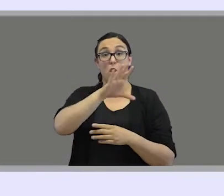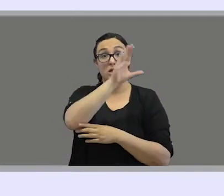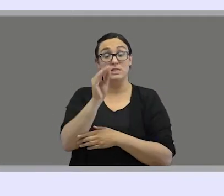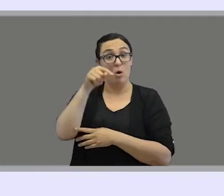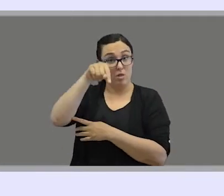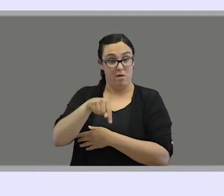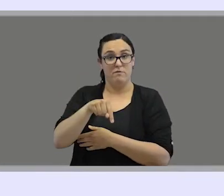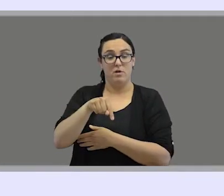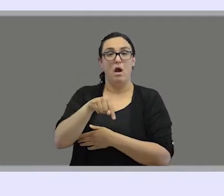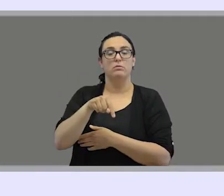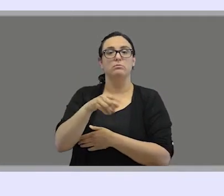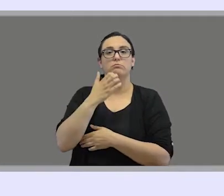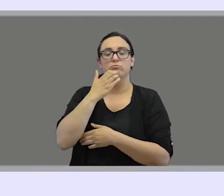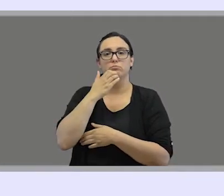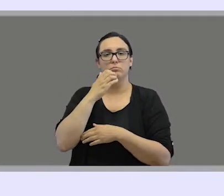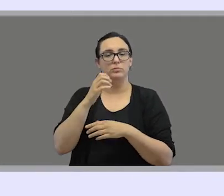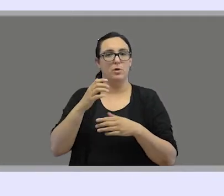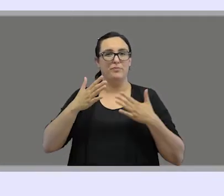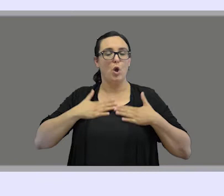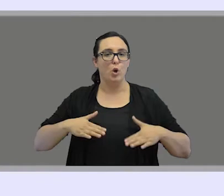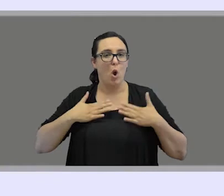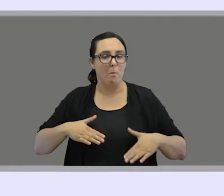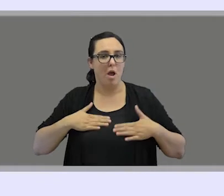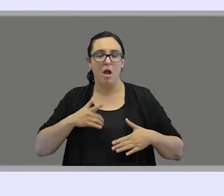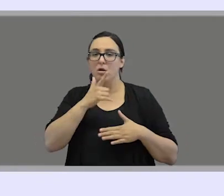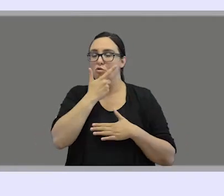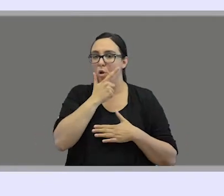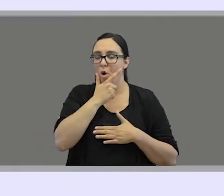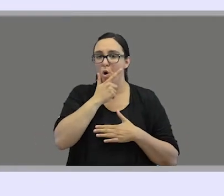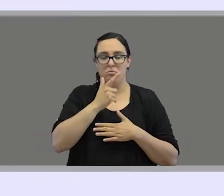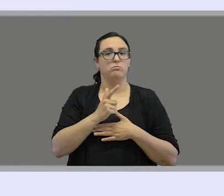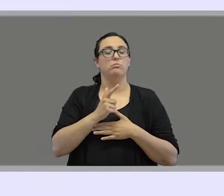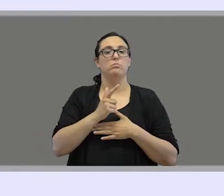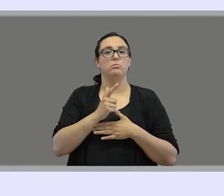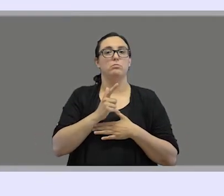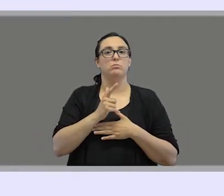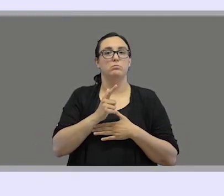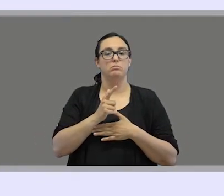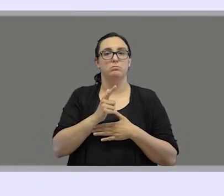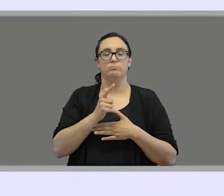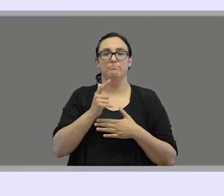If we have a look at the South African screenshot, we can see that the clothes color